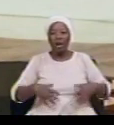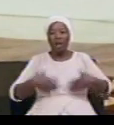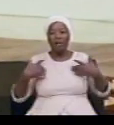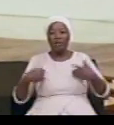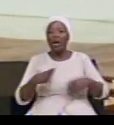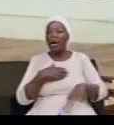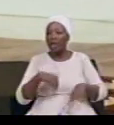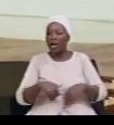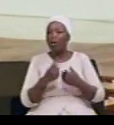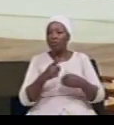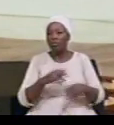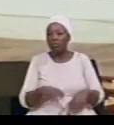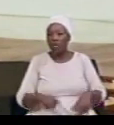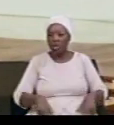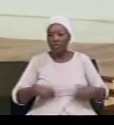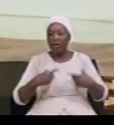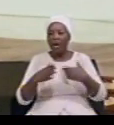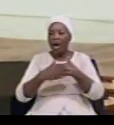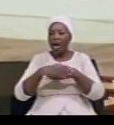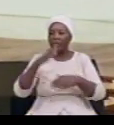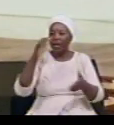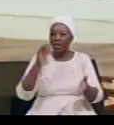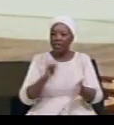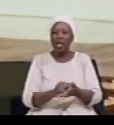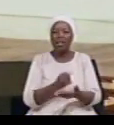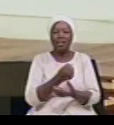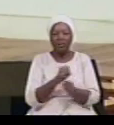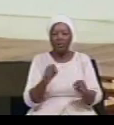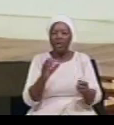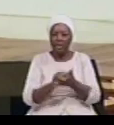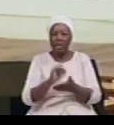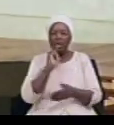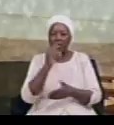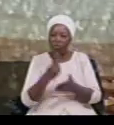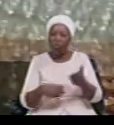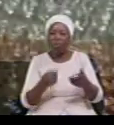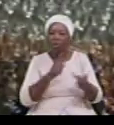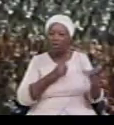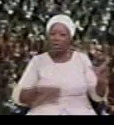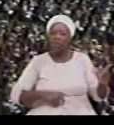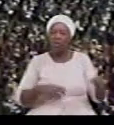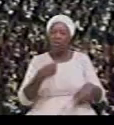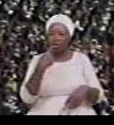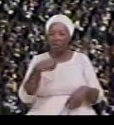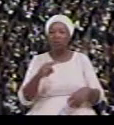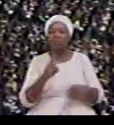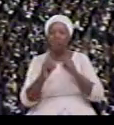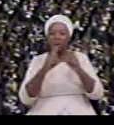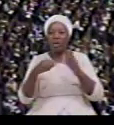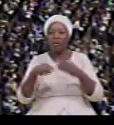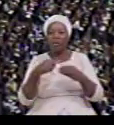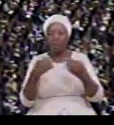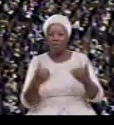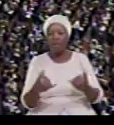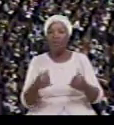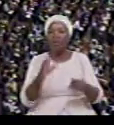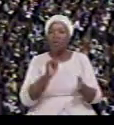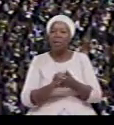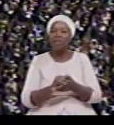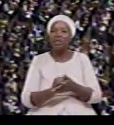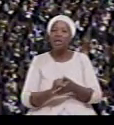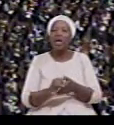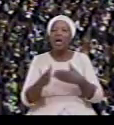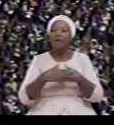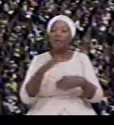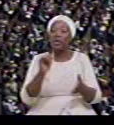after that salvation? That's what the Lord is talking about. He's saying, after that instantaneous